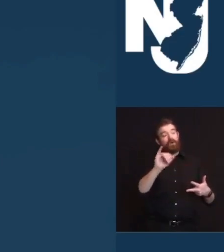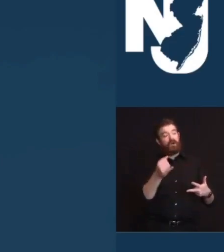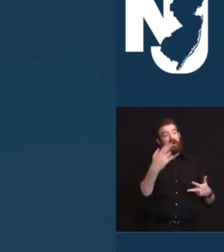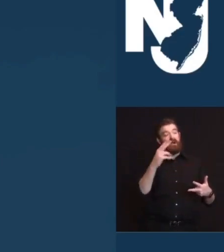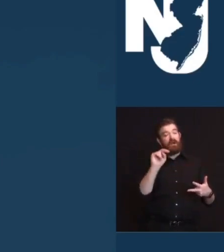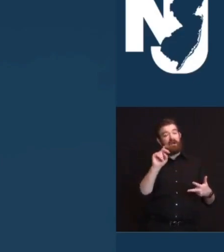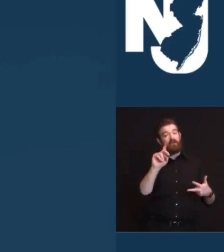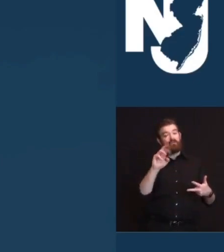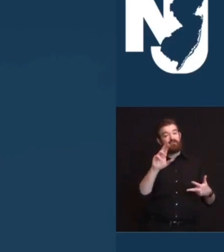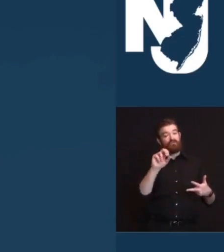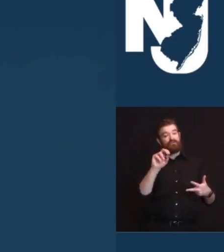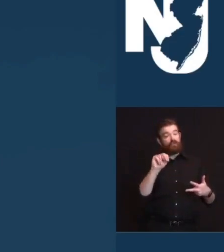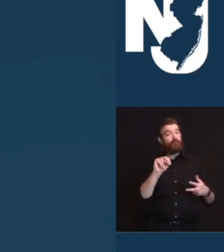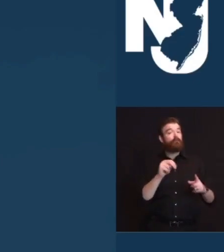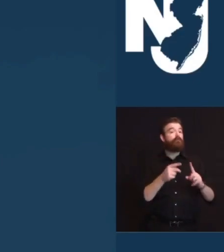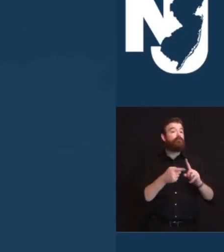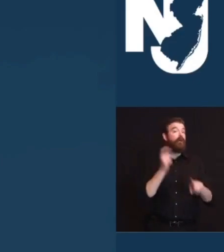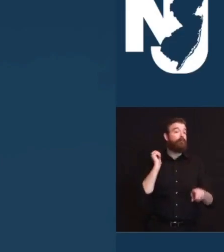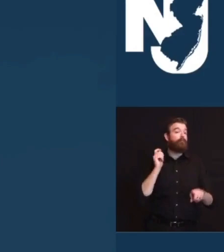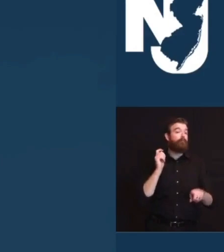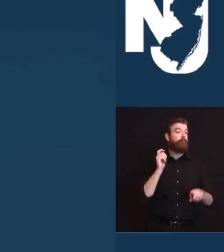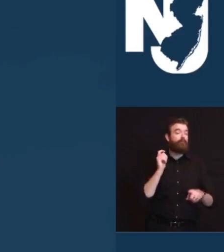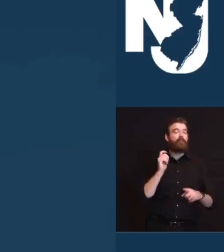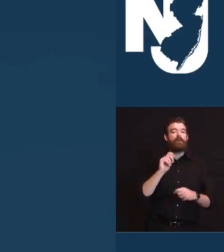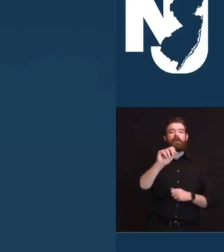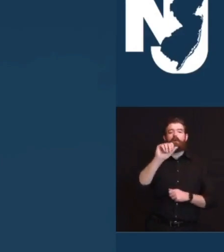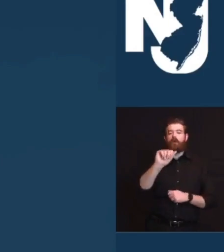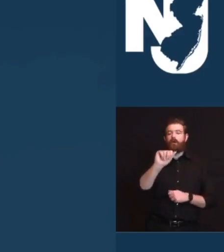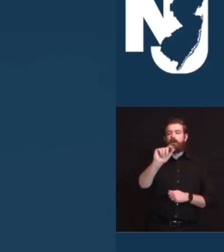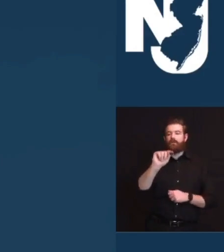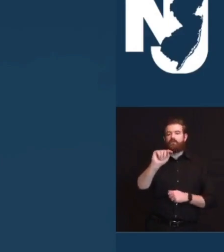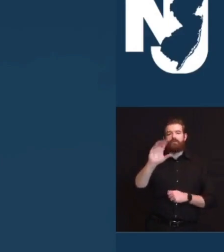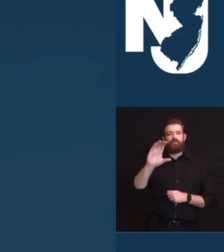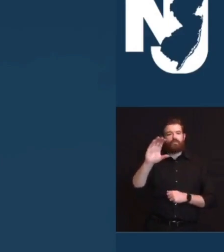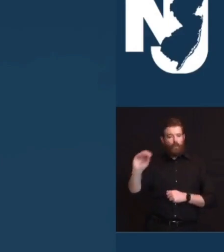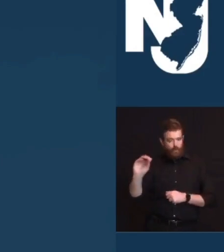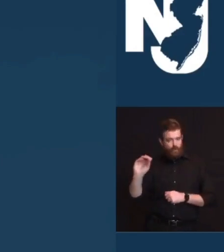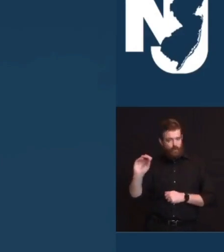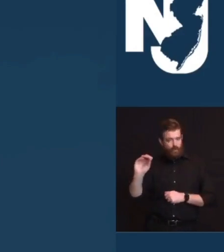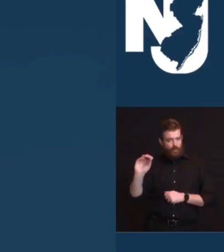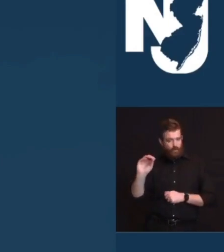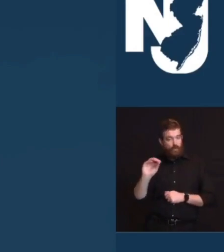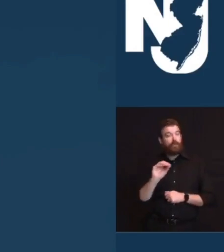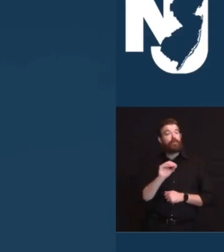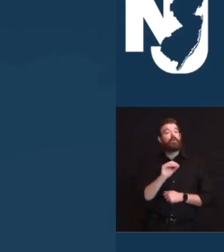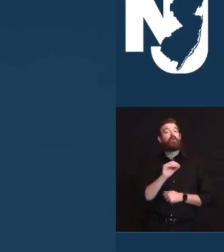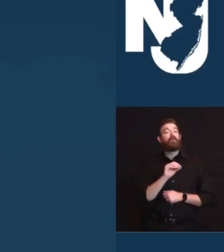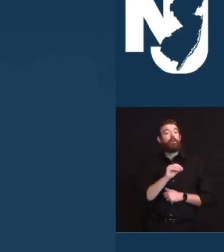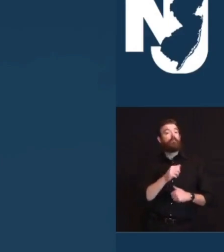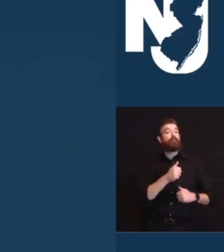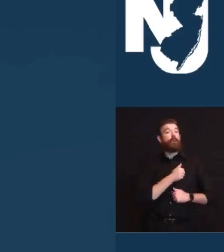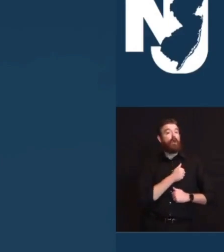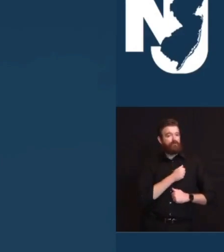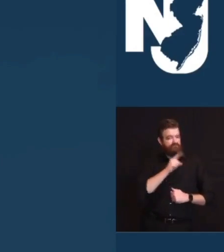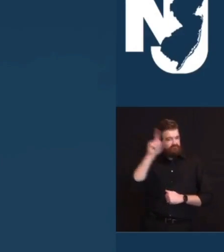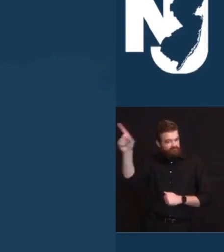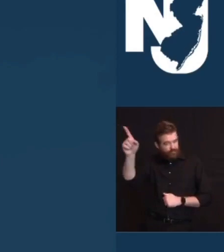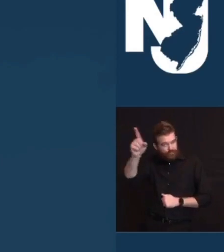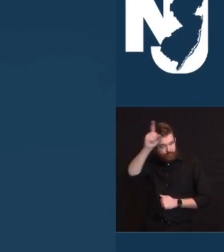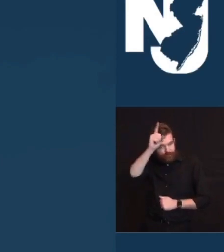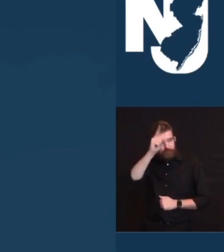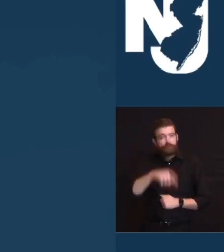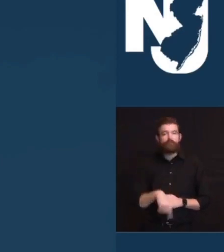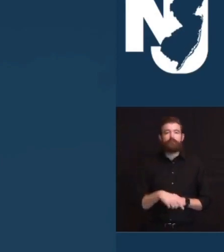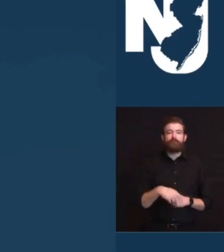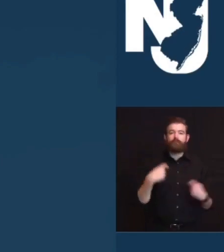County. John was a proud Air Force veteran who served in Germany and Spain before continuing his career at the Frankfurt